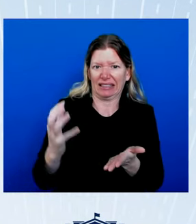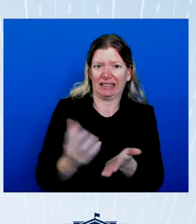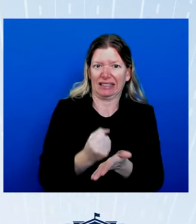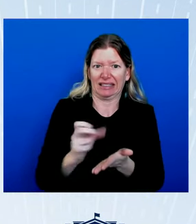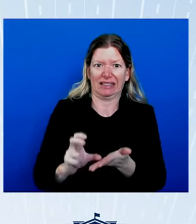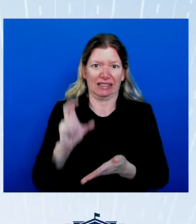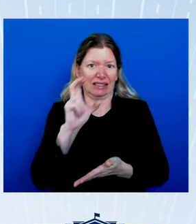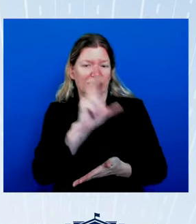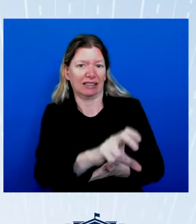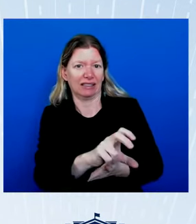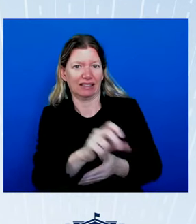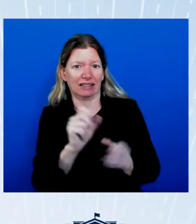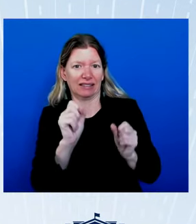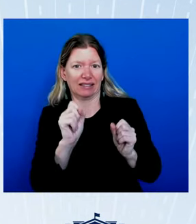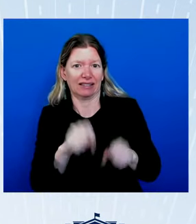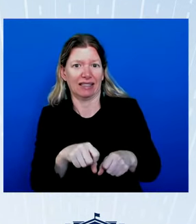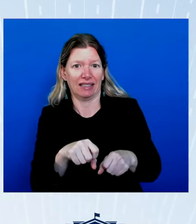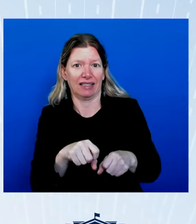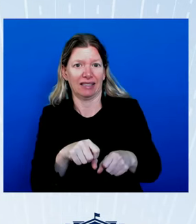initiative.